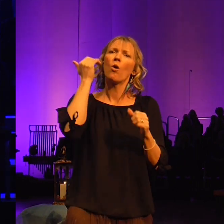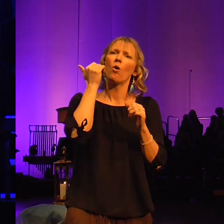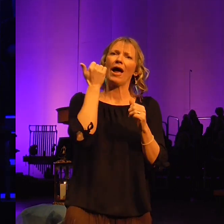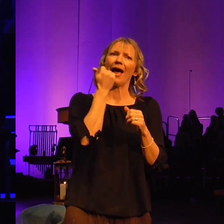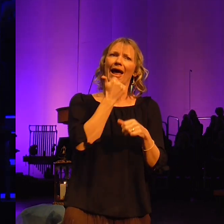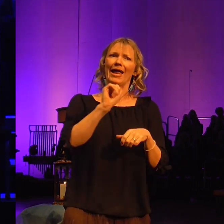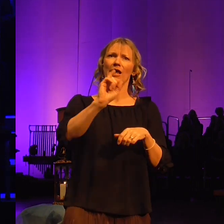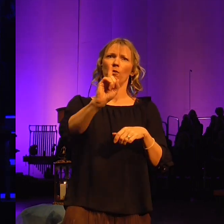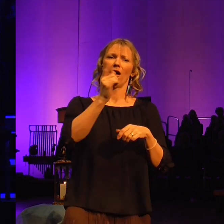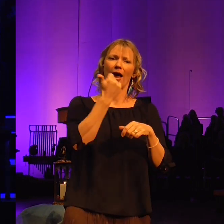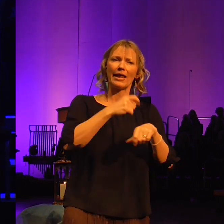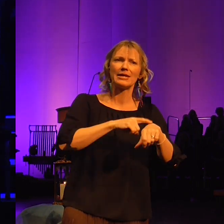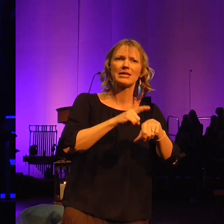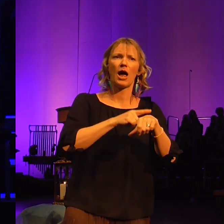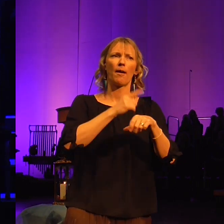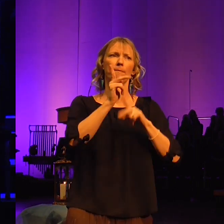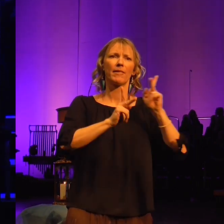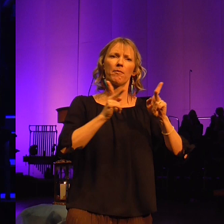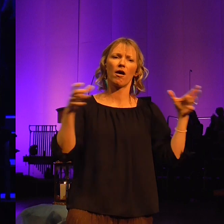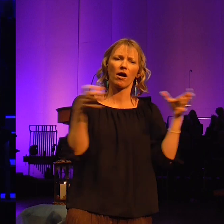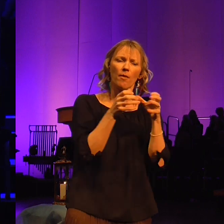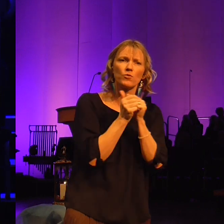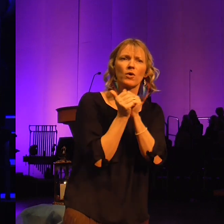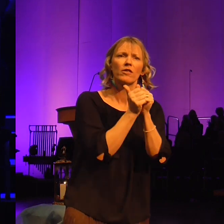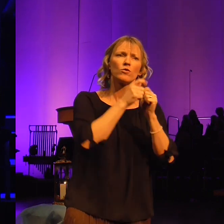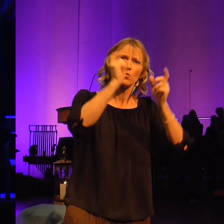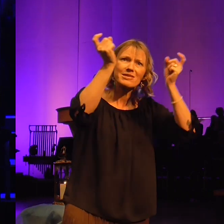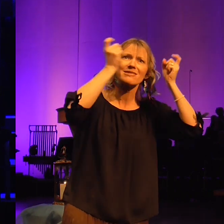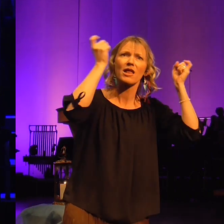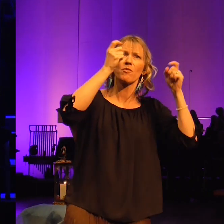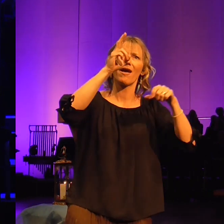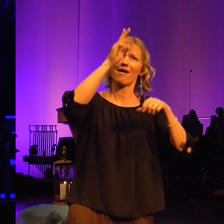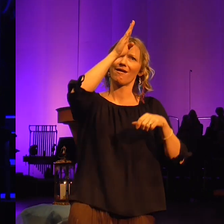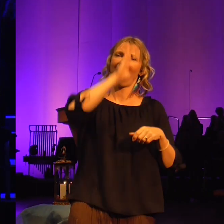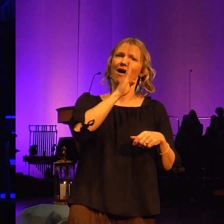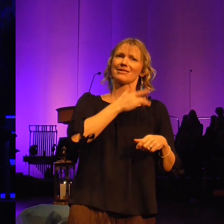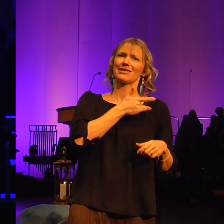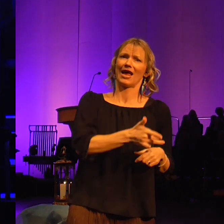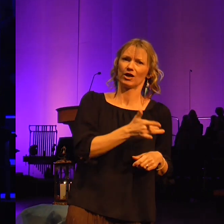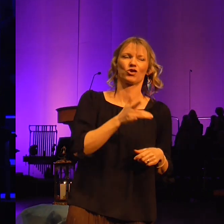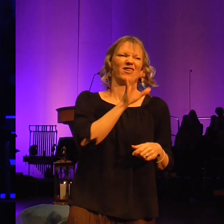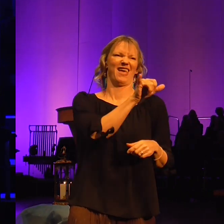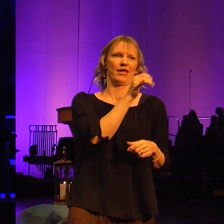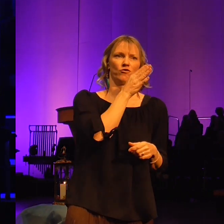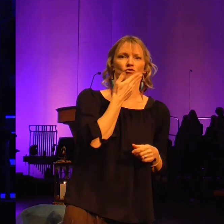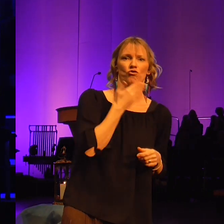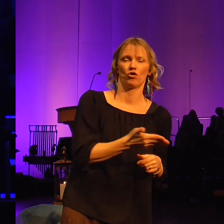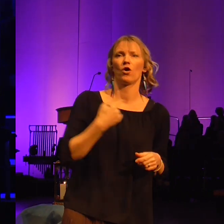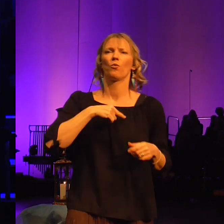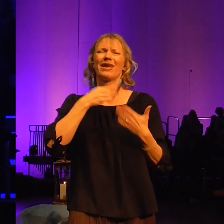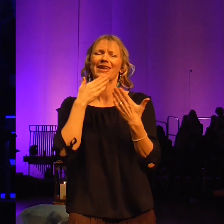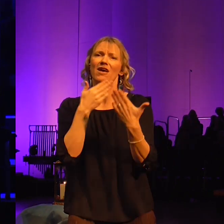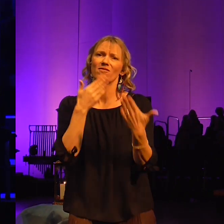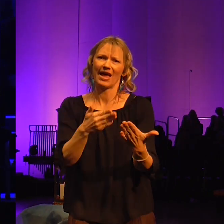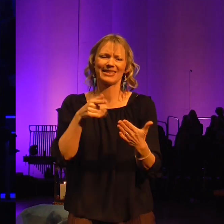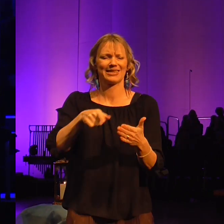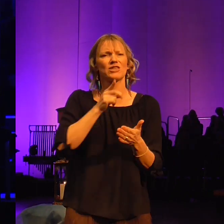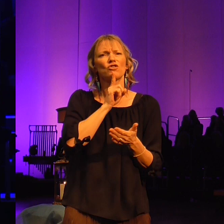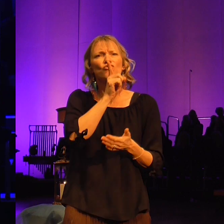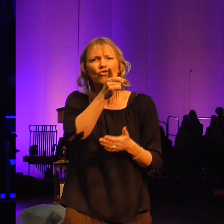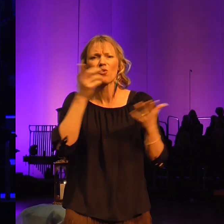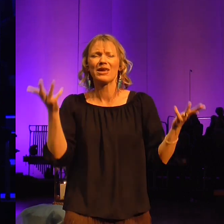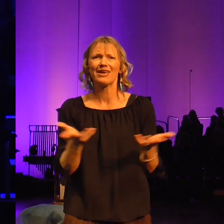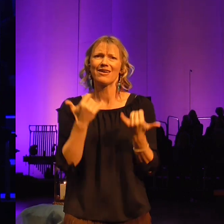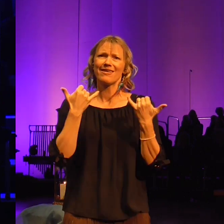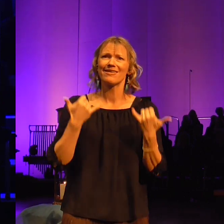anyone comes together to celebrate the nature of God, it is good. We give thanks that this is true right here and right now. We